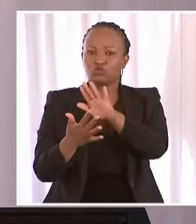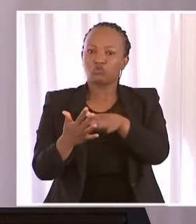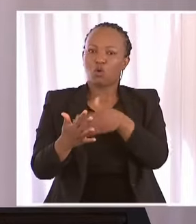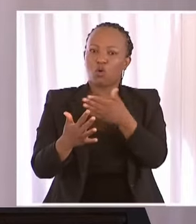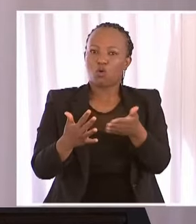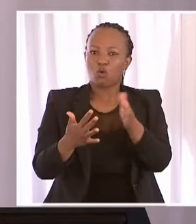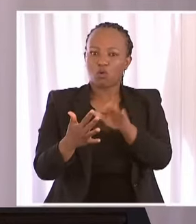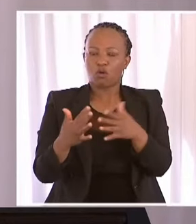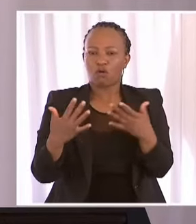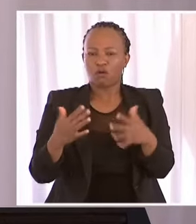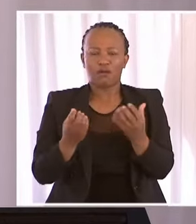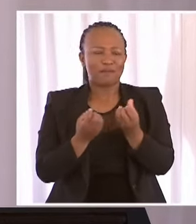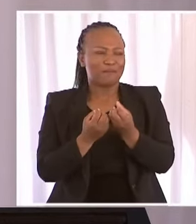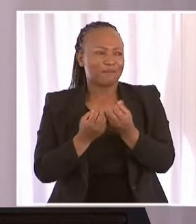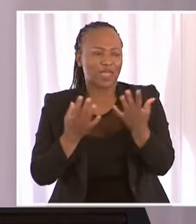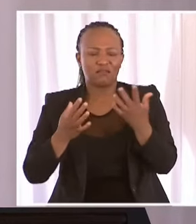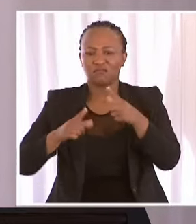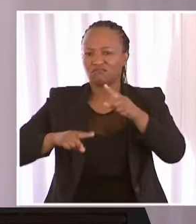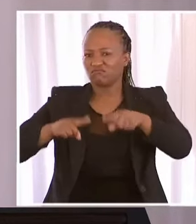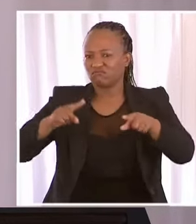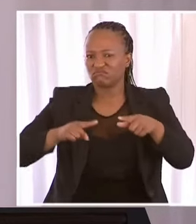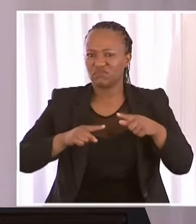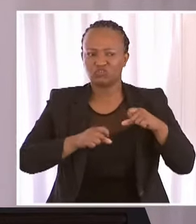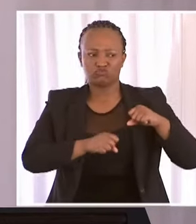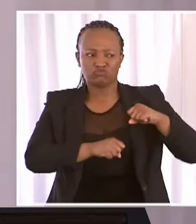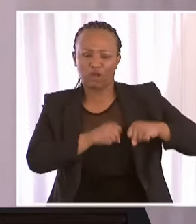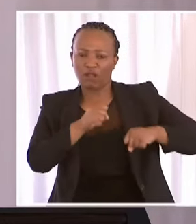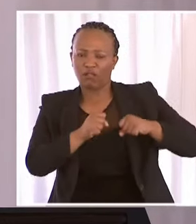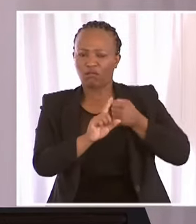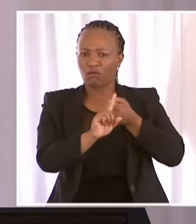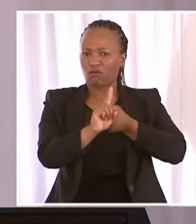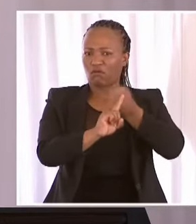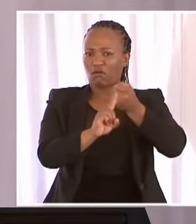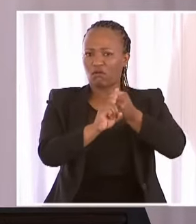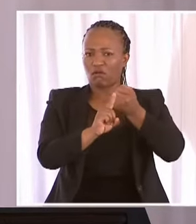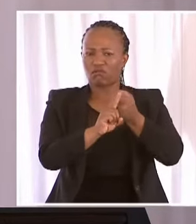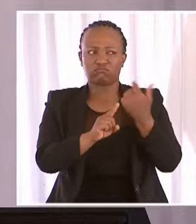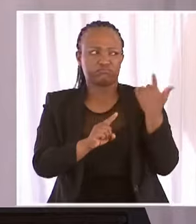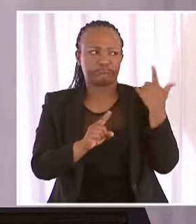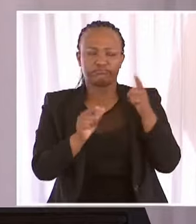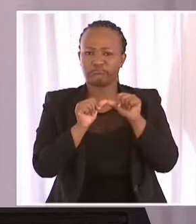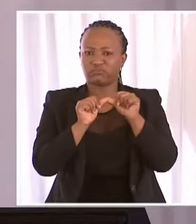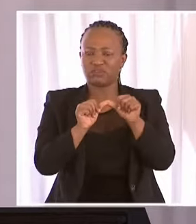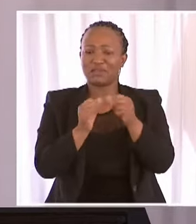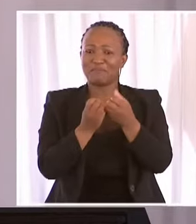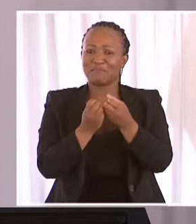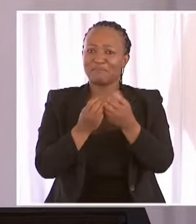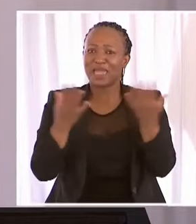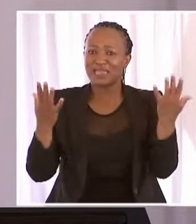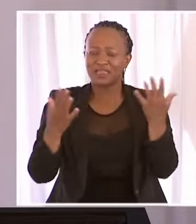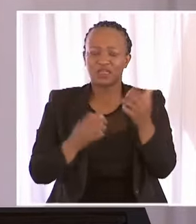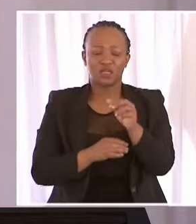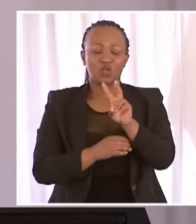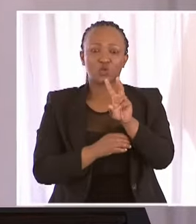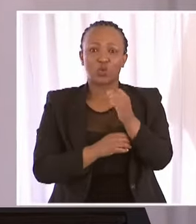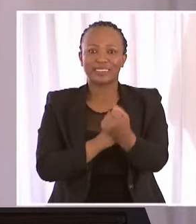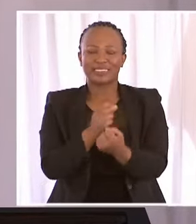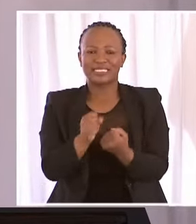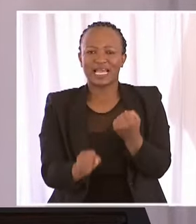those who struggle for a year and that is good. There are those who struggle for 20 years and that's